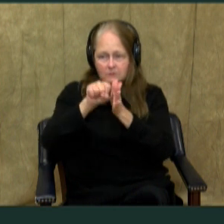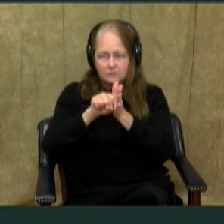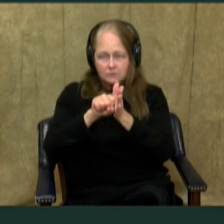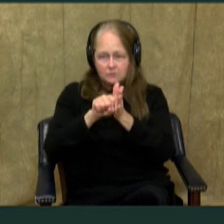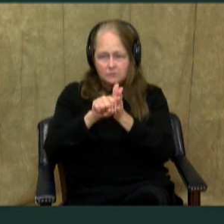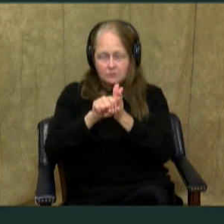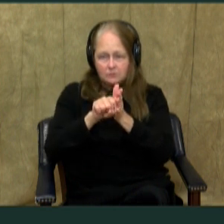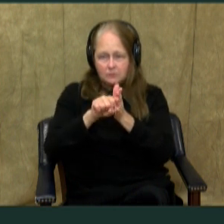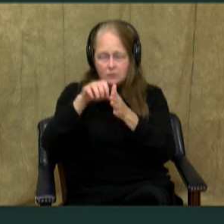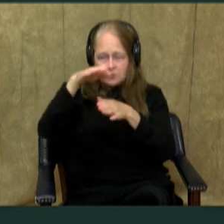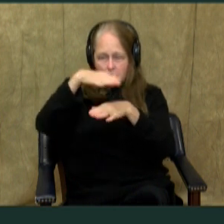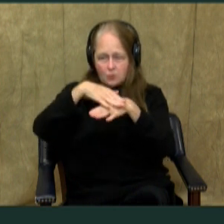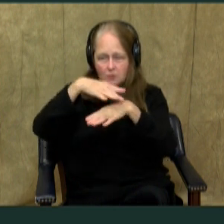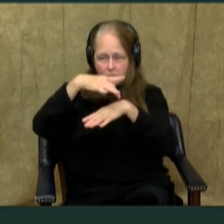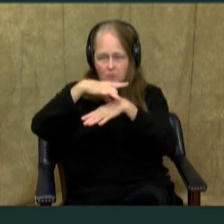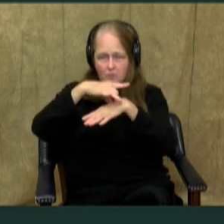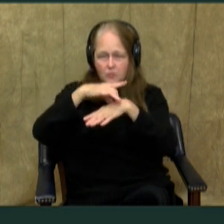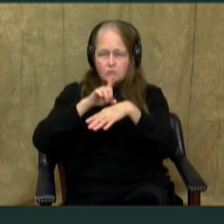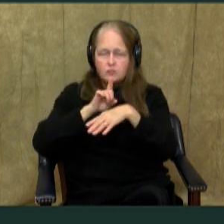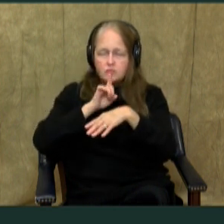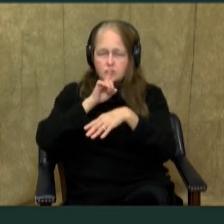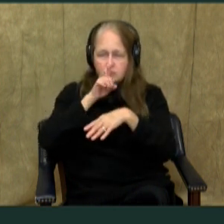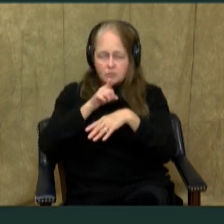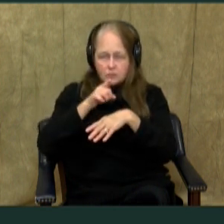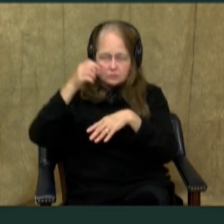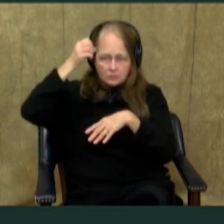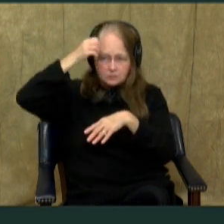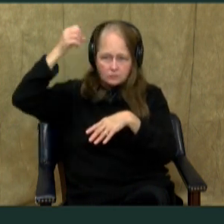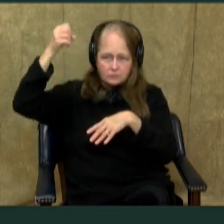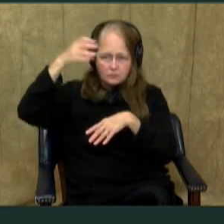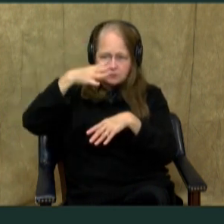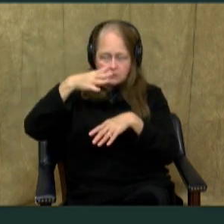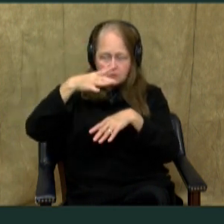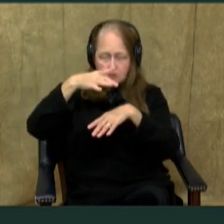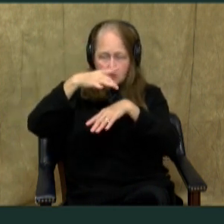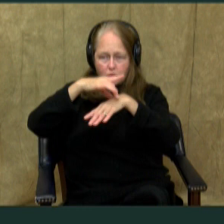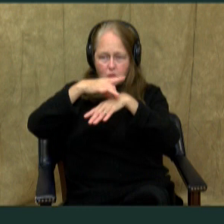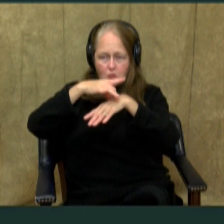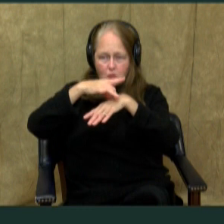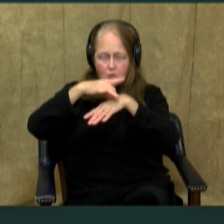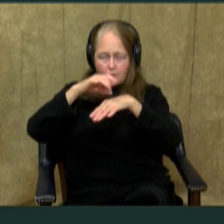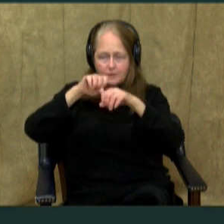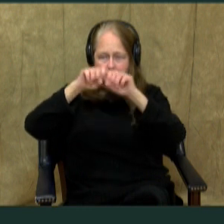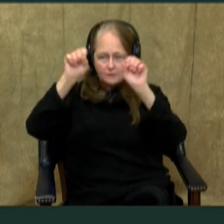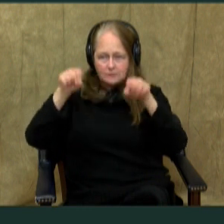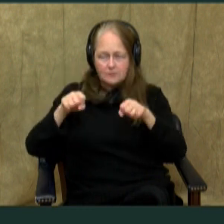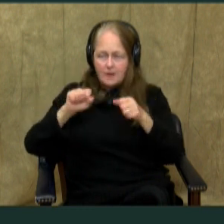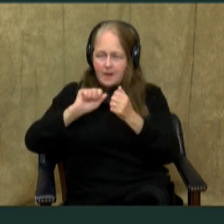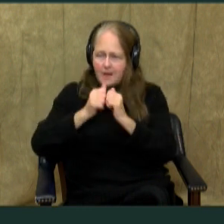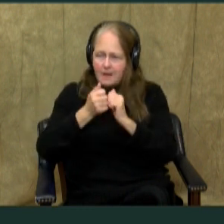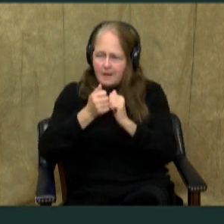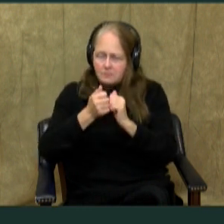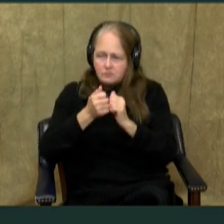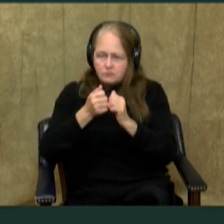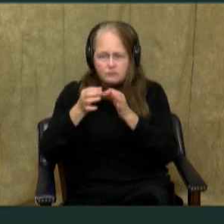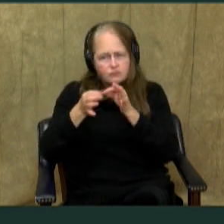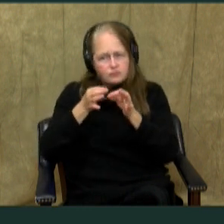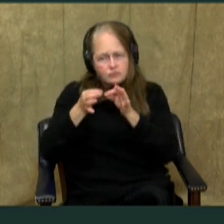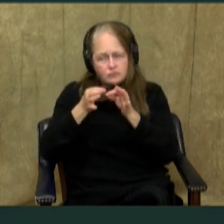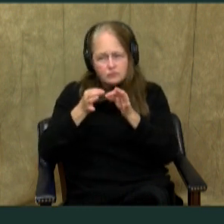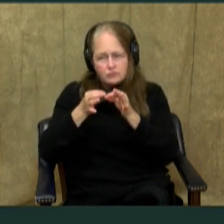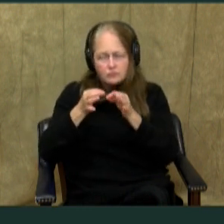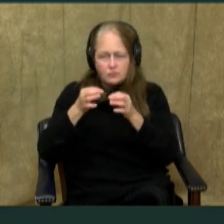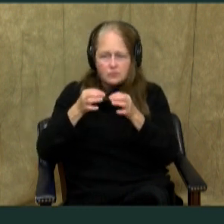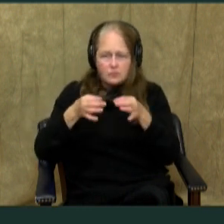this by just looking at really the sun and the earth system. You know, how does that system interact and what are the